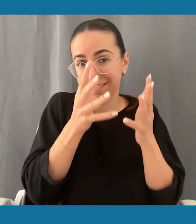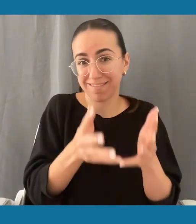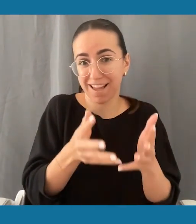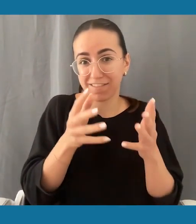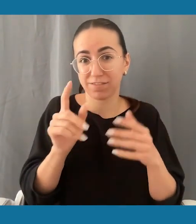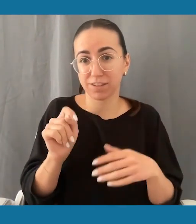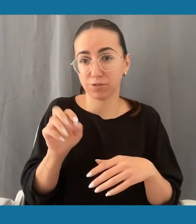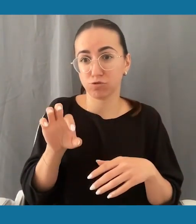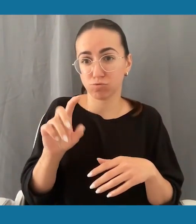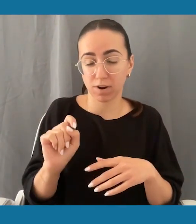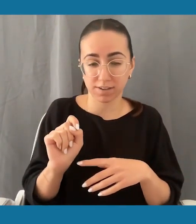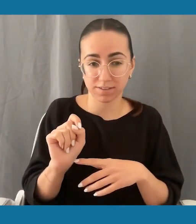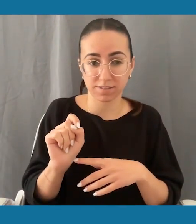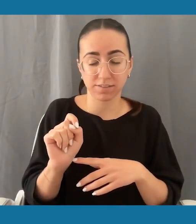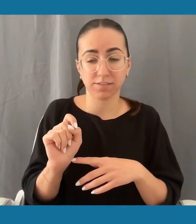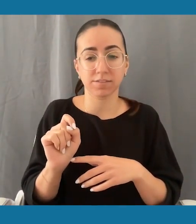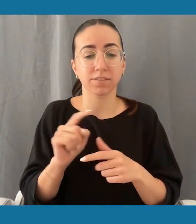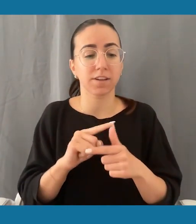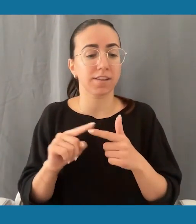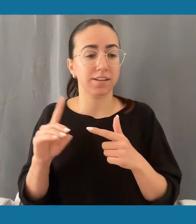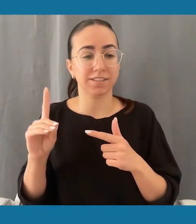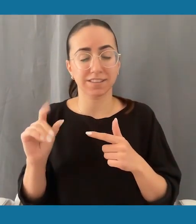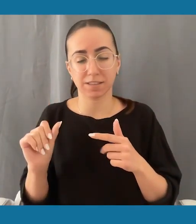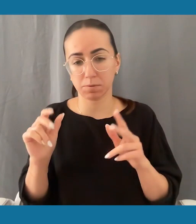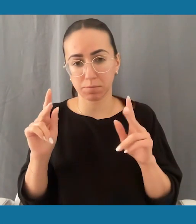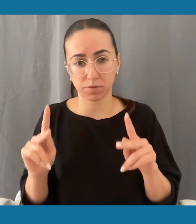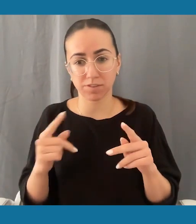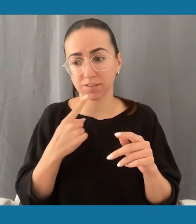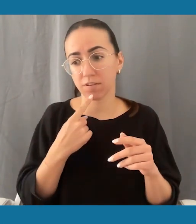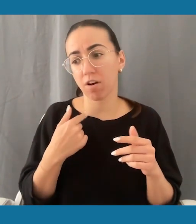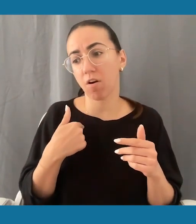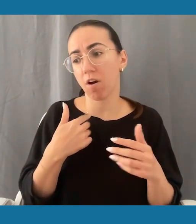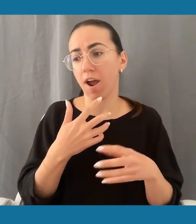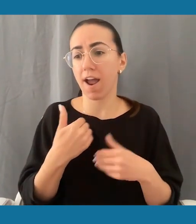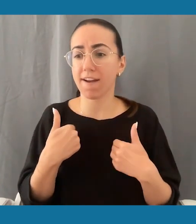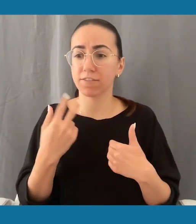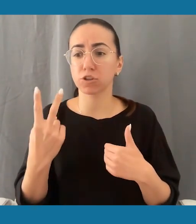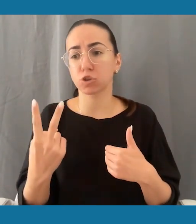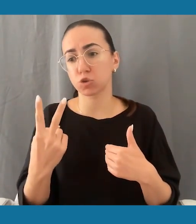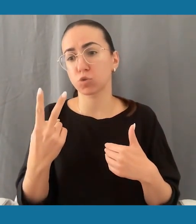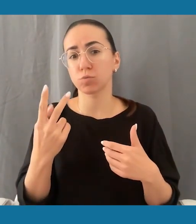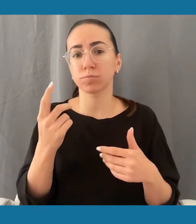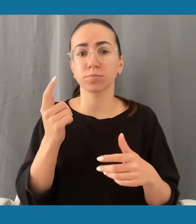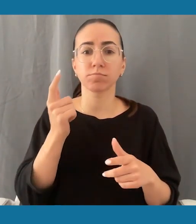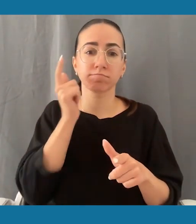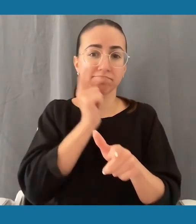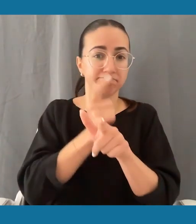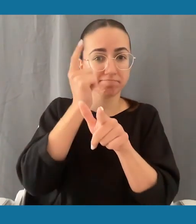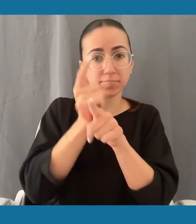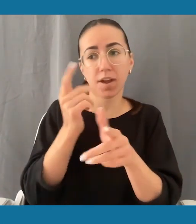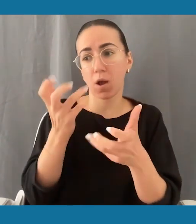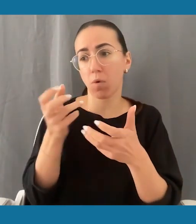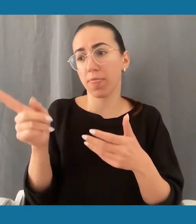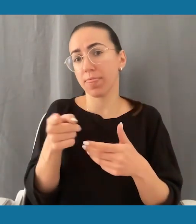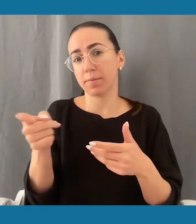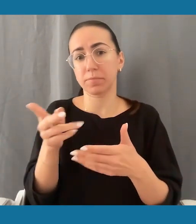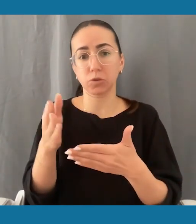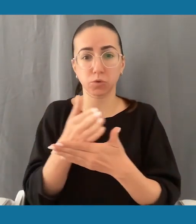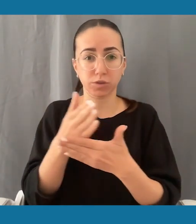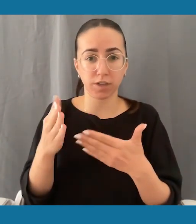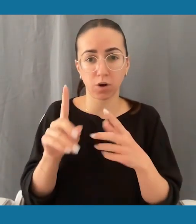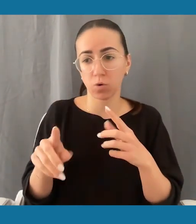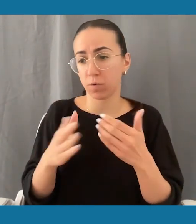trust, and the disabled beneficiary wants to say, I got two siblings, I want them to share in any remaining funds when I